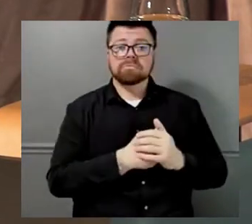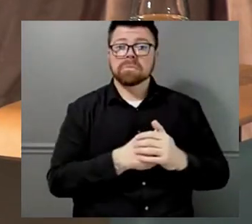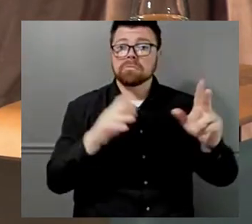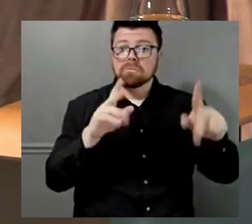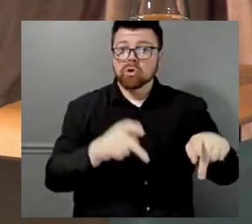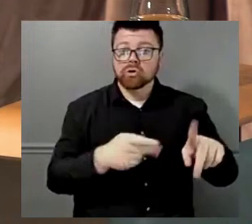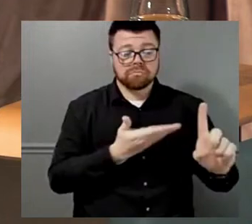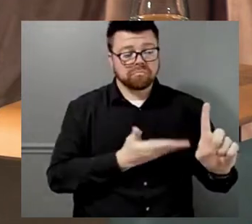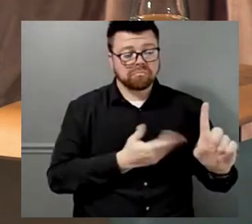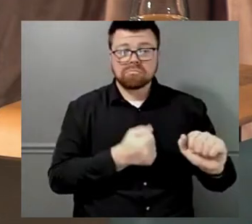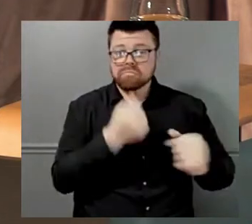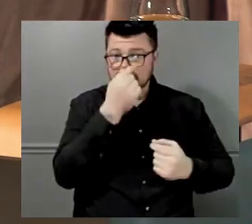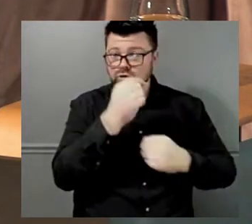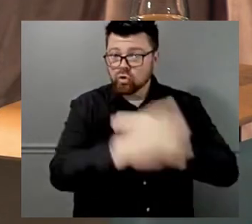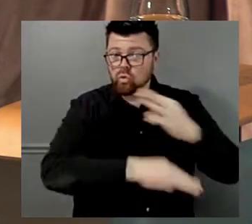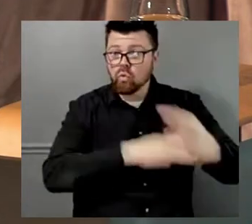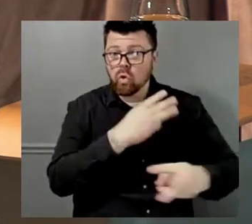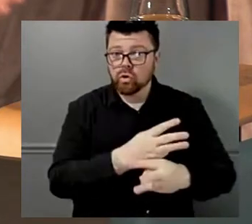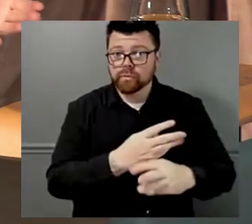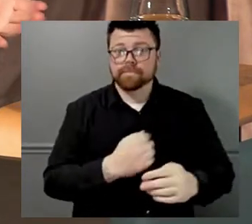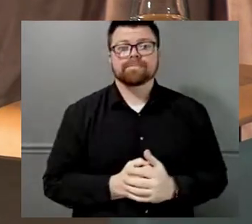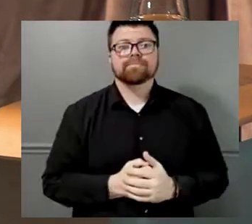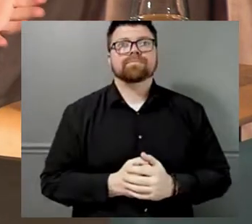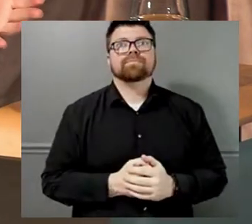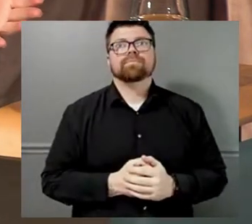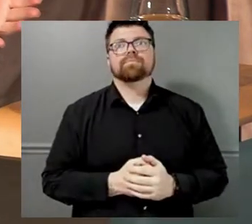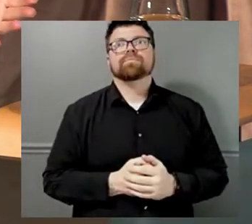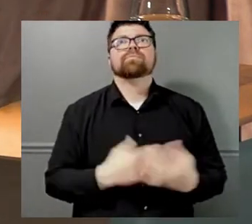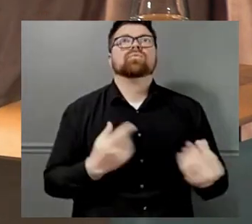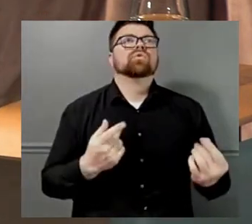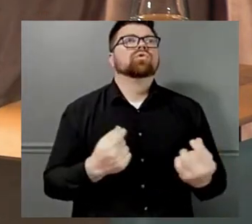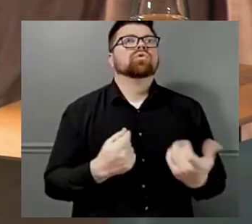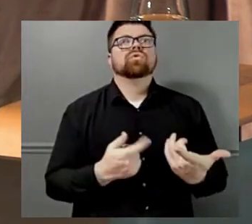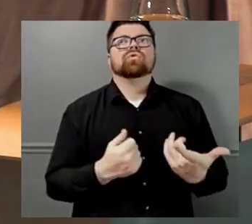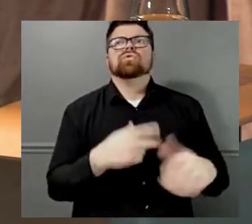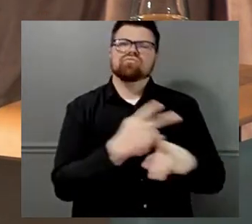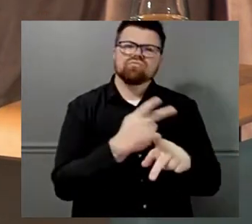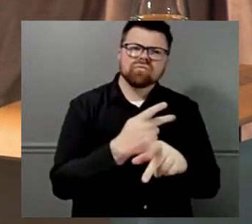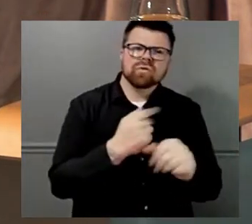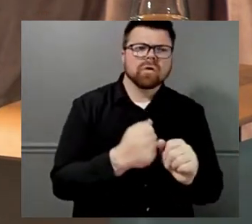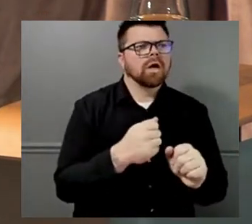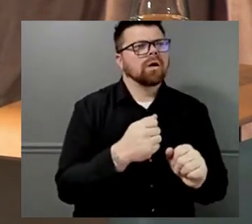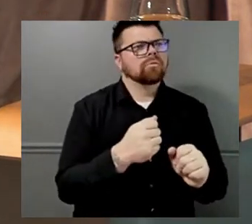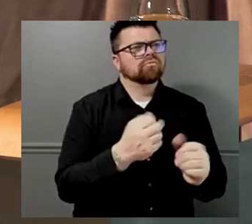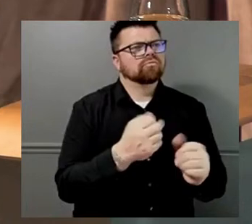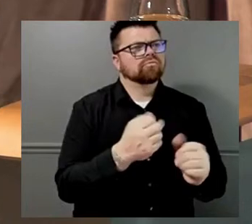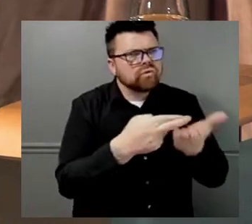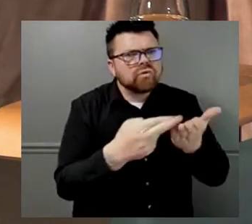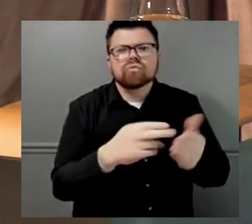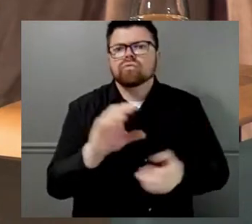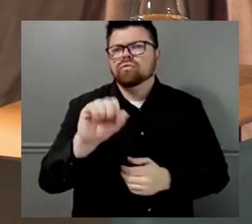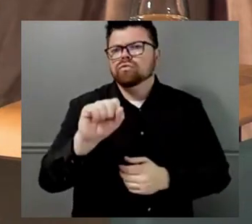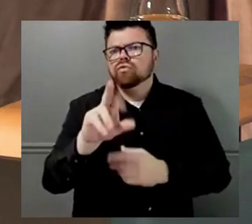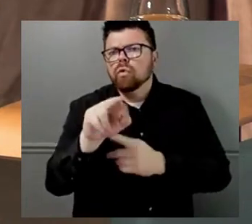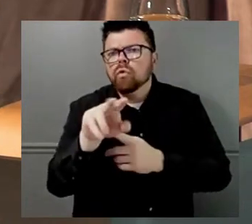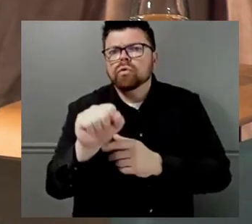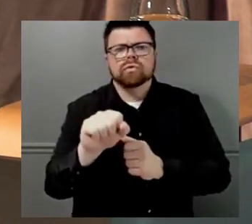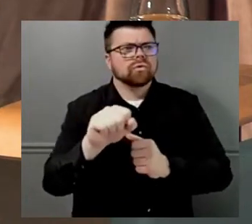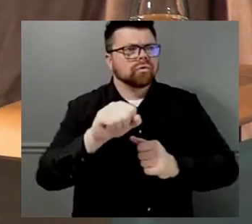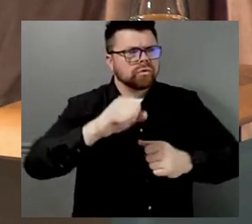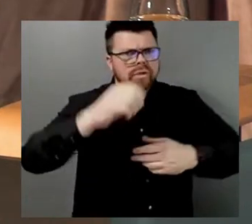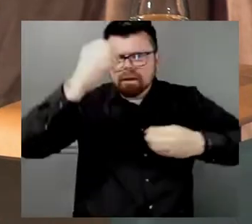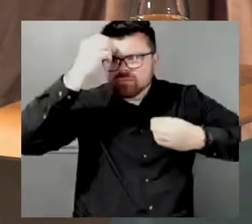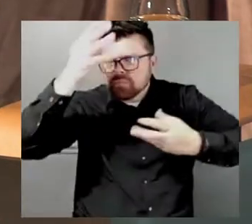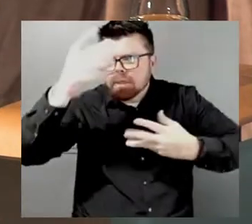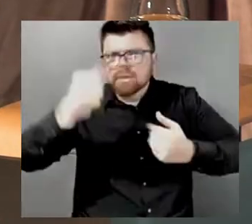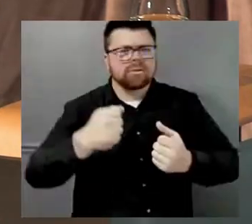interested in the world to find sources that you can rely upon, to be objective about the pros and cons